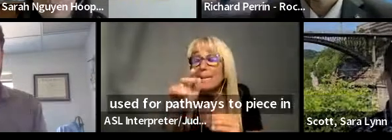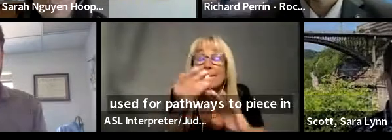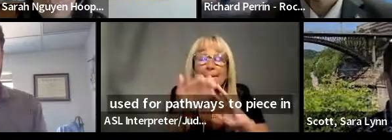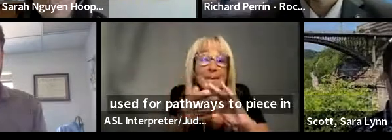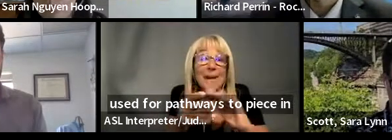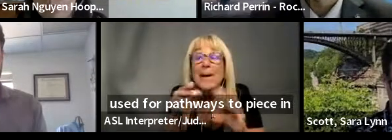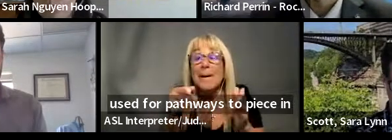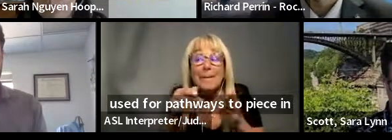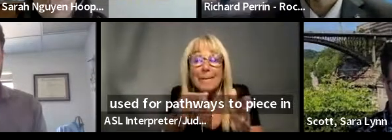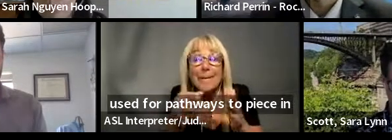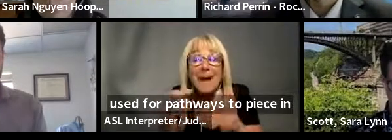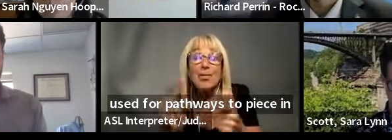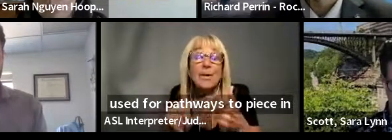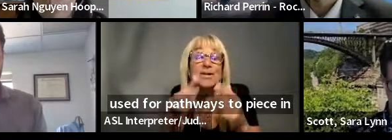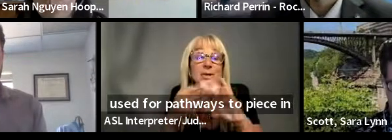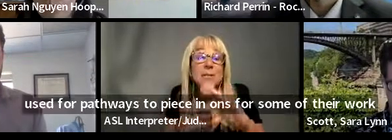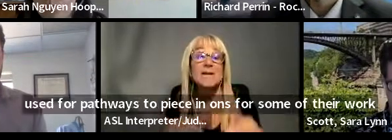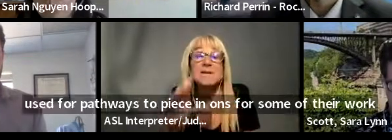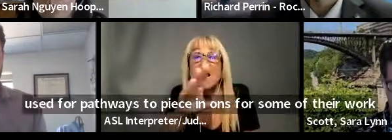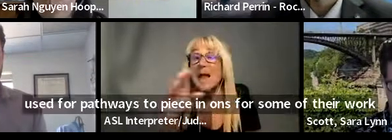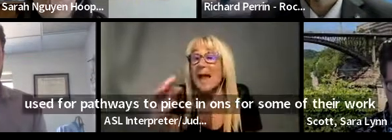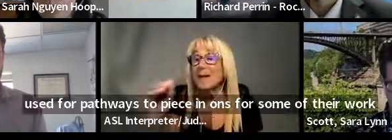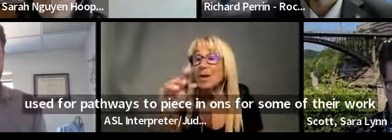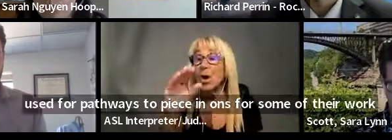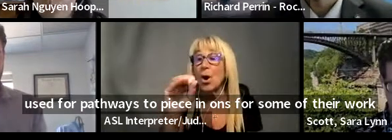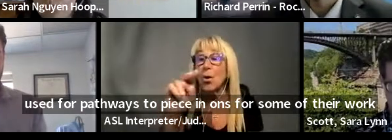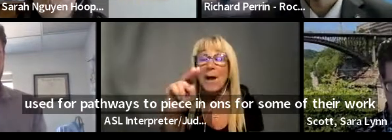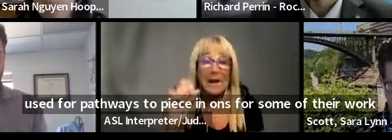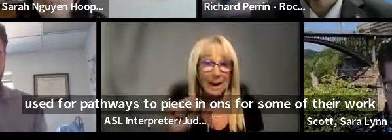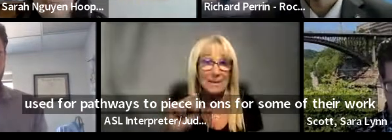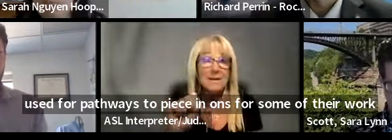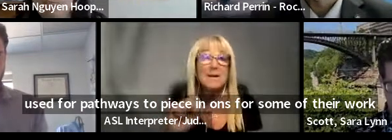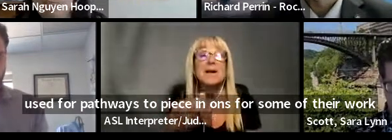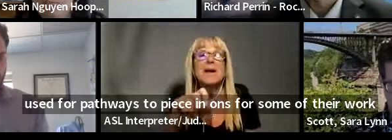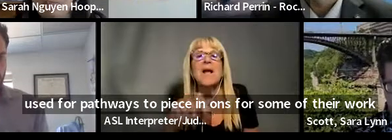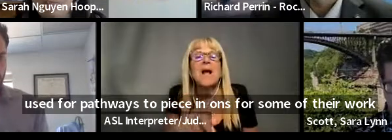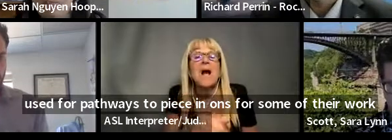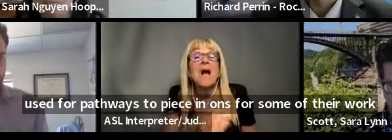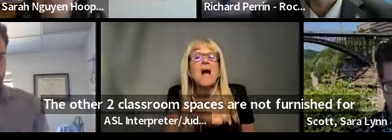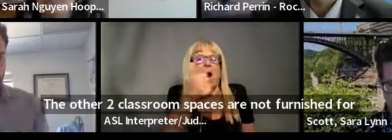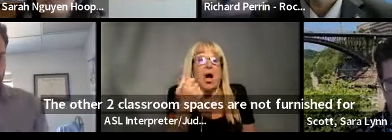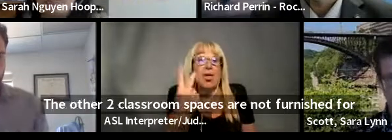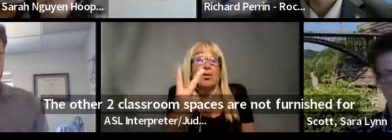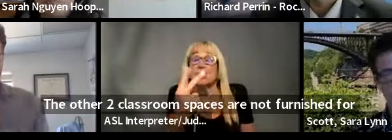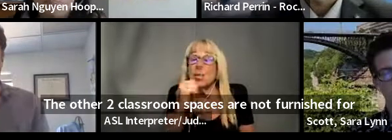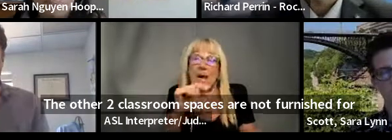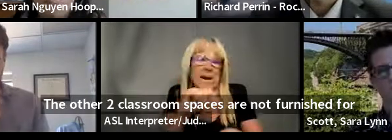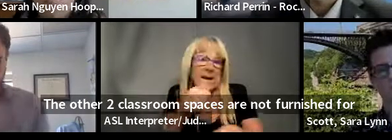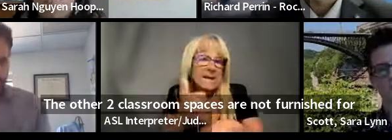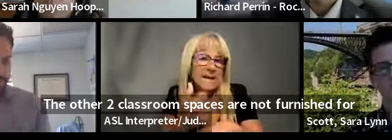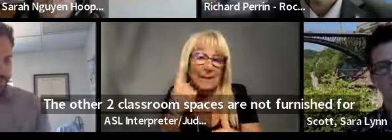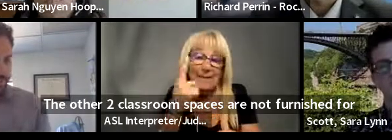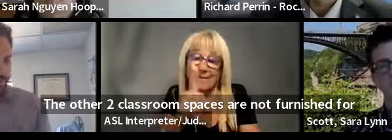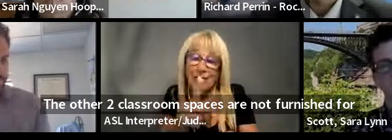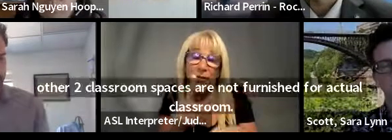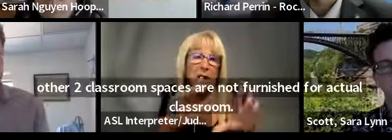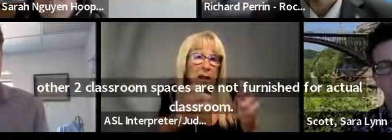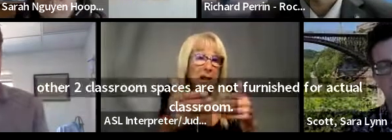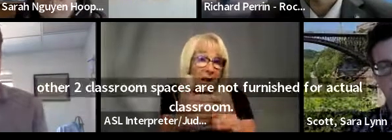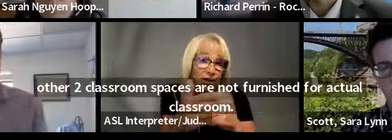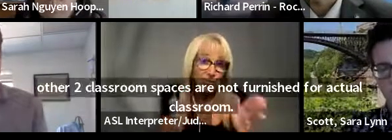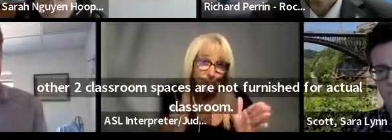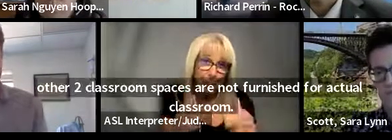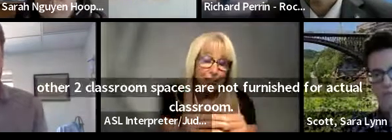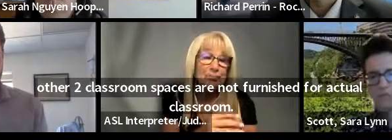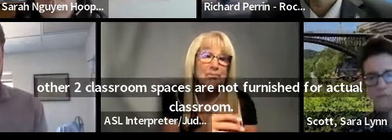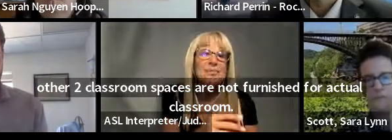their work. The other 2 classroom spaces are not furnished for actual classroom. That's what we're looking at, working